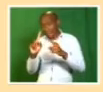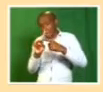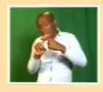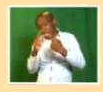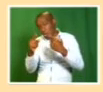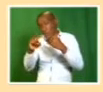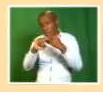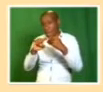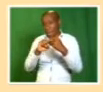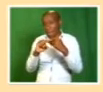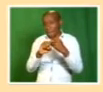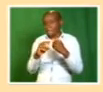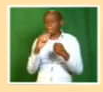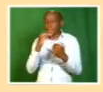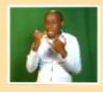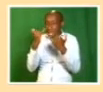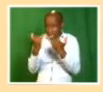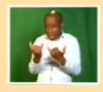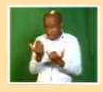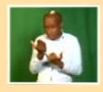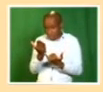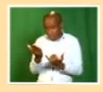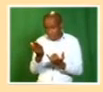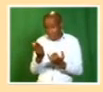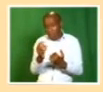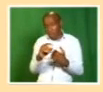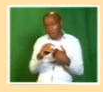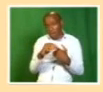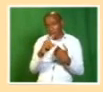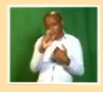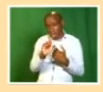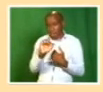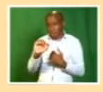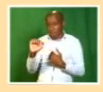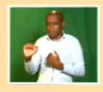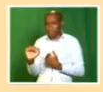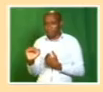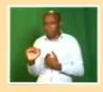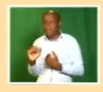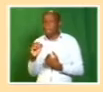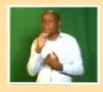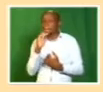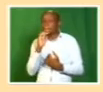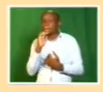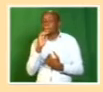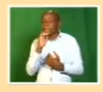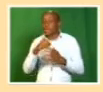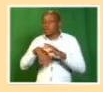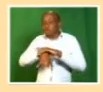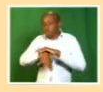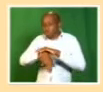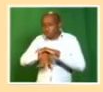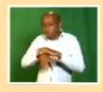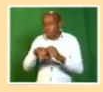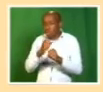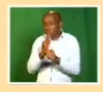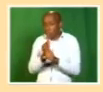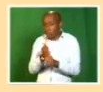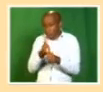these are our x-intercept, okay? We call this the roots of the